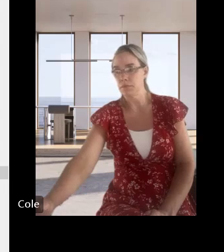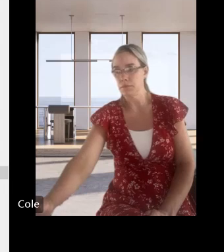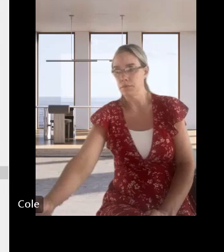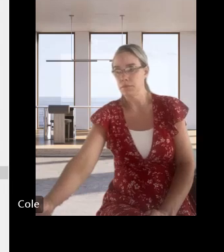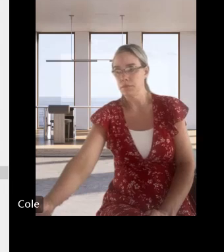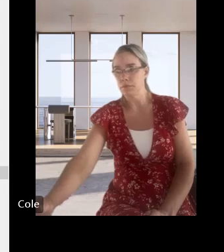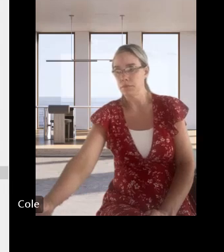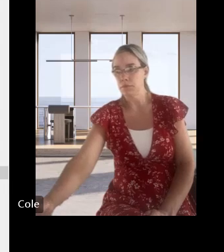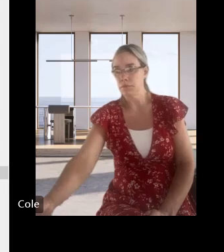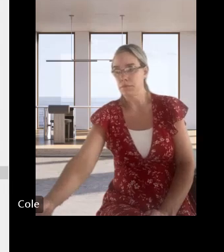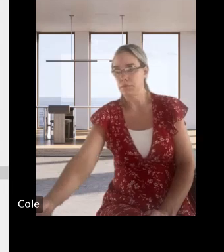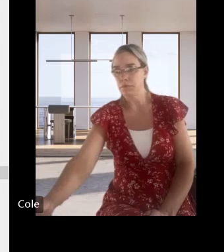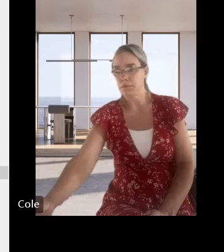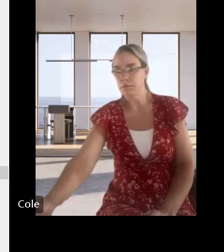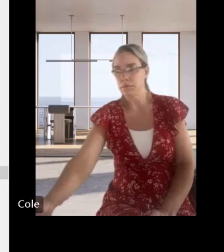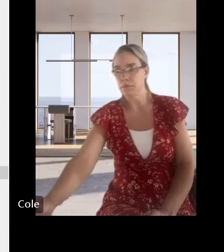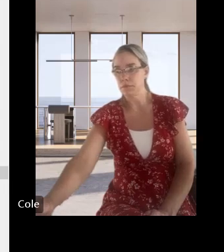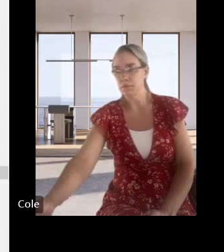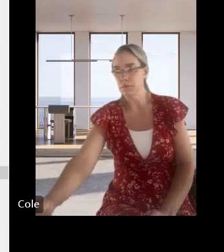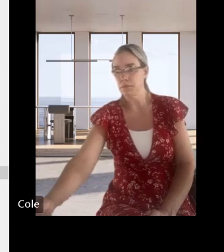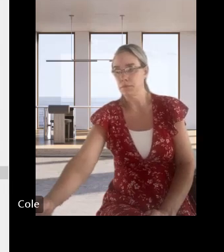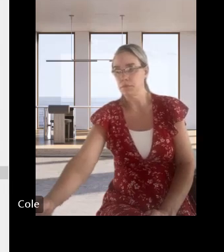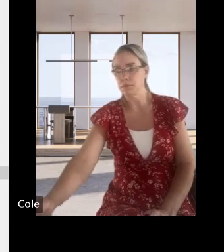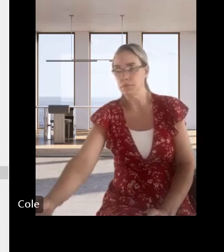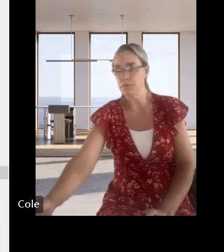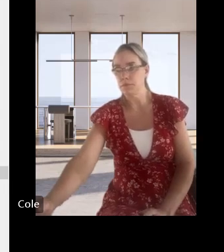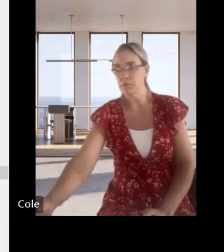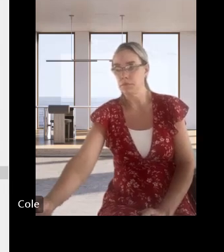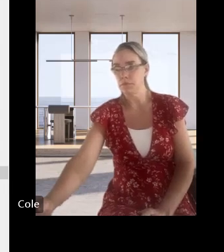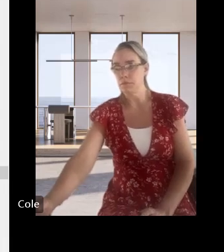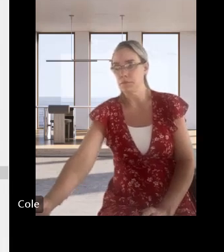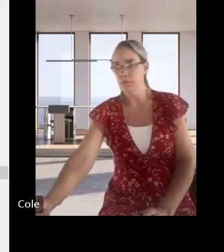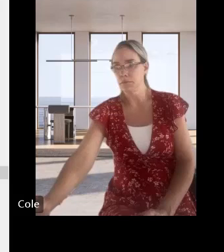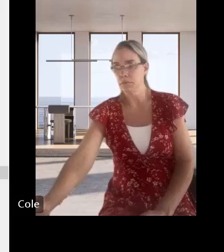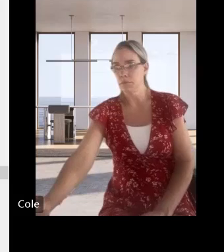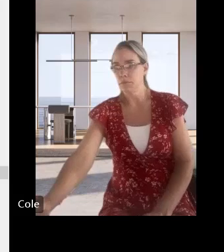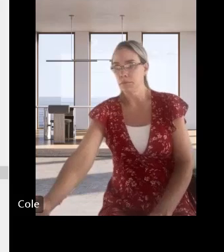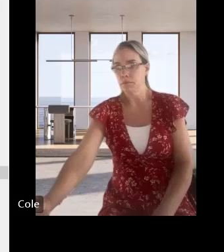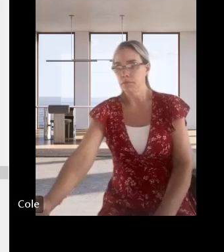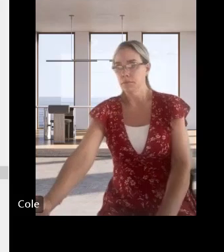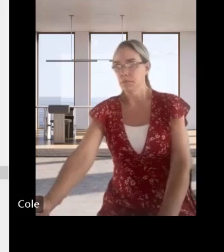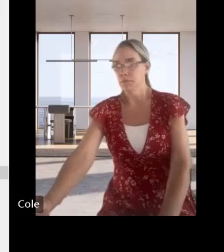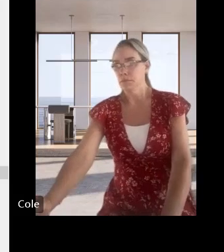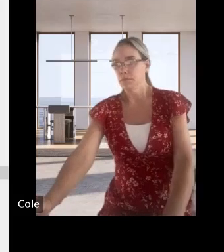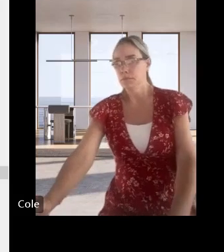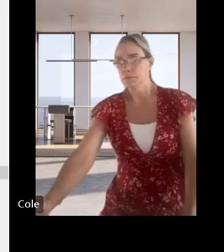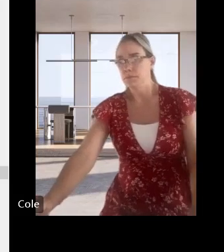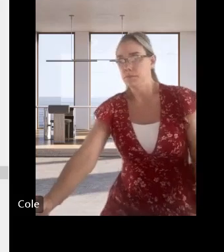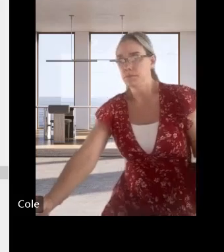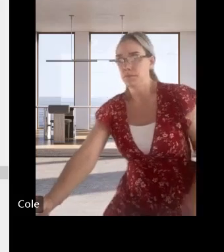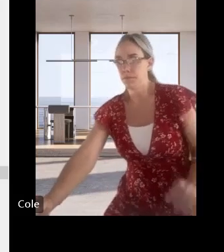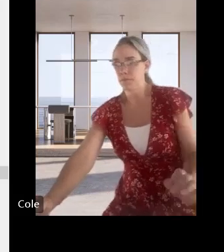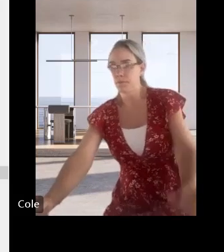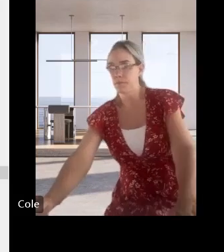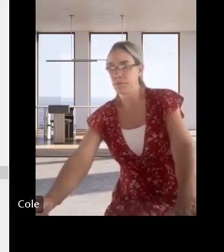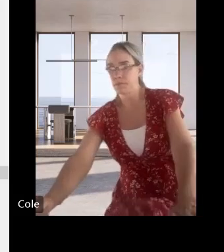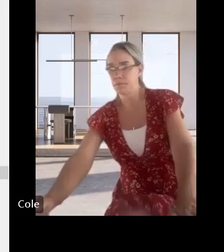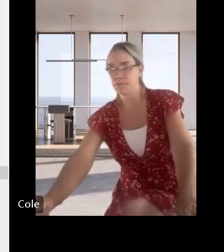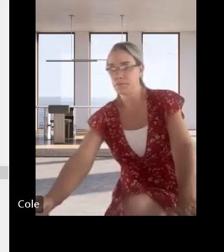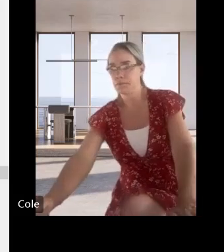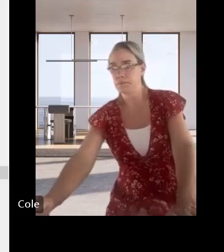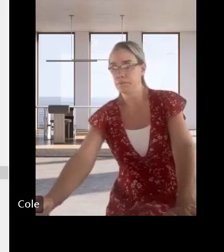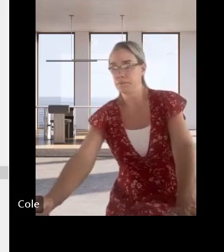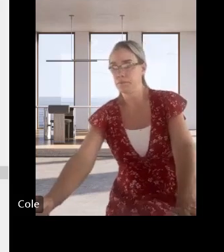our vehicles, especially for any emergency call-outs. And if anything gets stolen? That could be also the case,